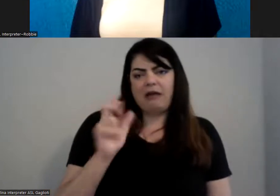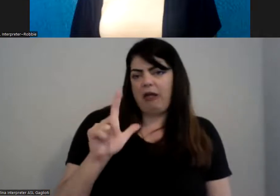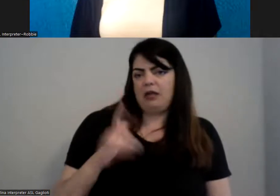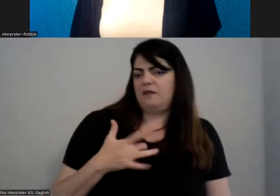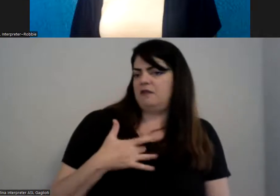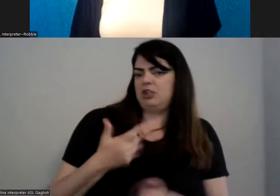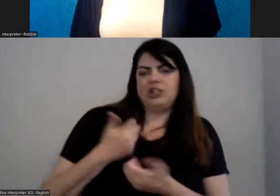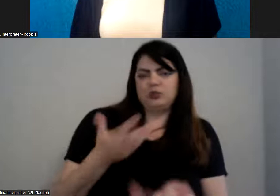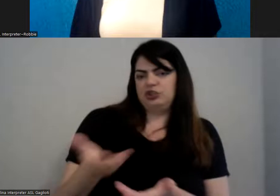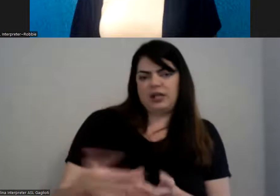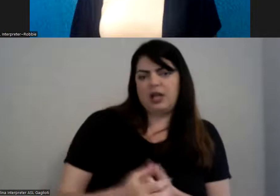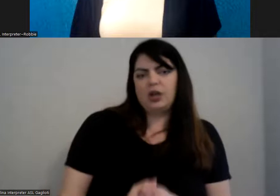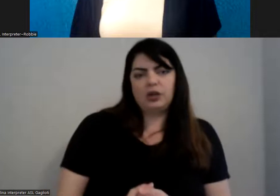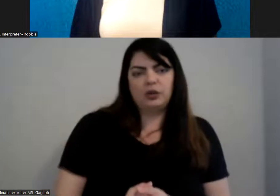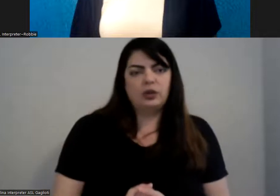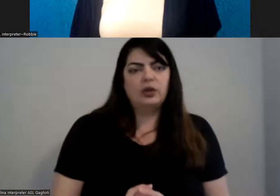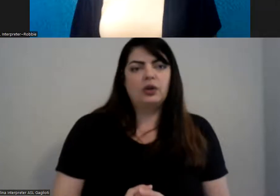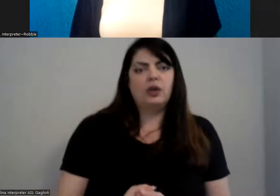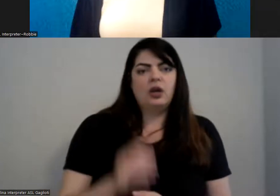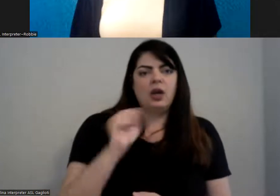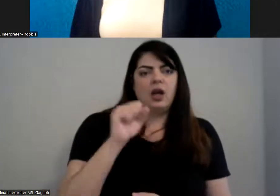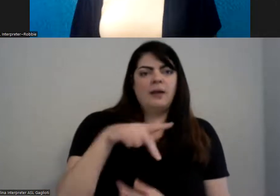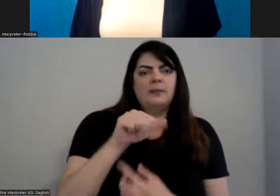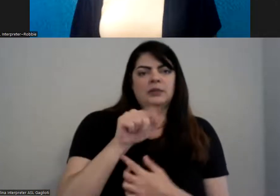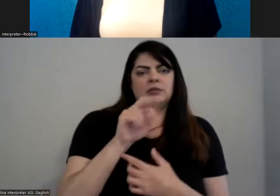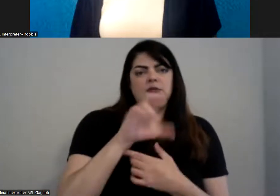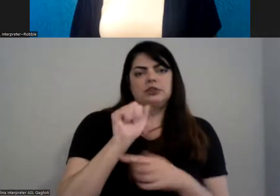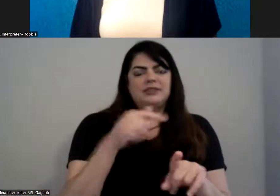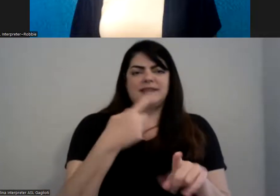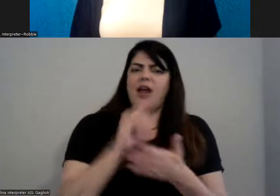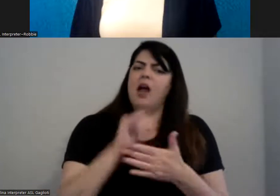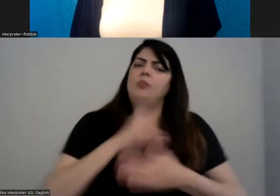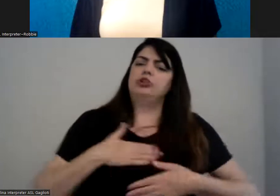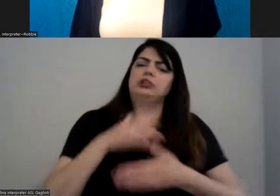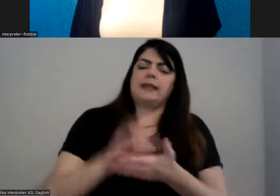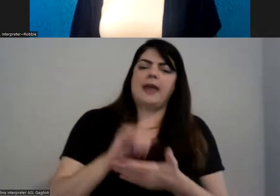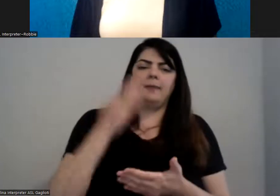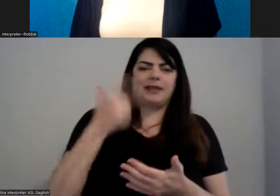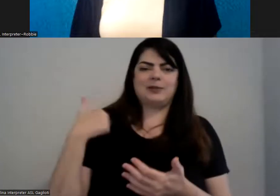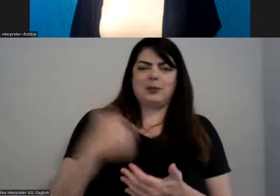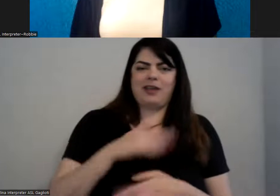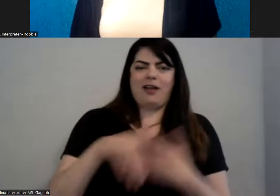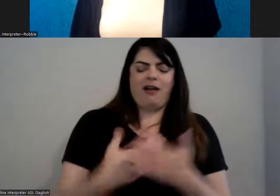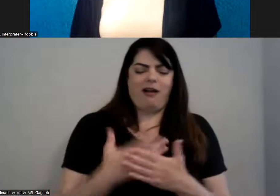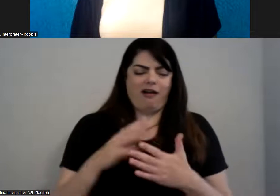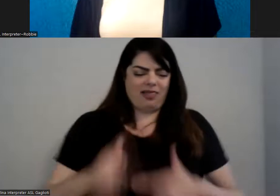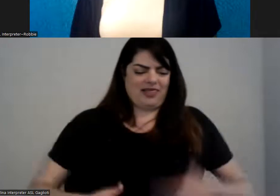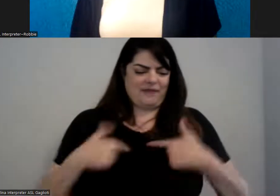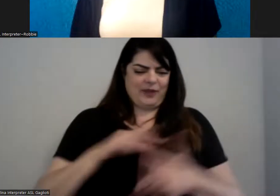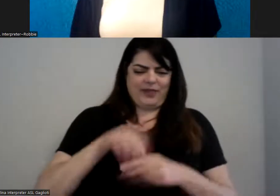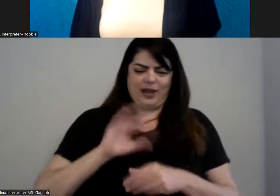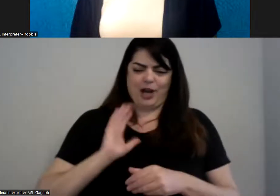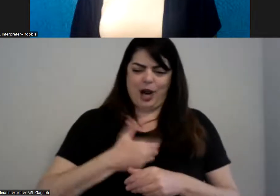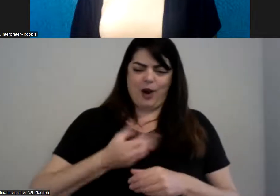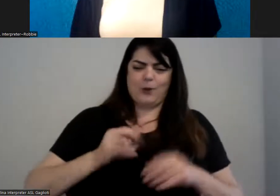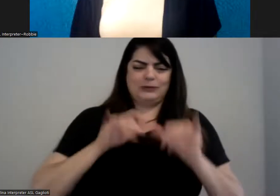I really appreciate that one, Barb, right? It's acknowledging we all live within our organizational structures, our own systems, if you